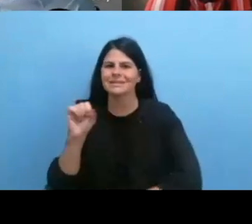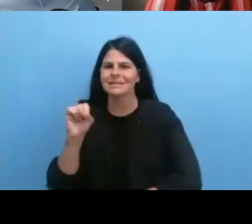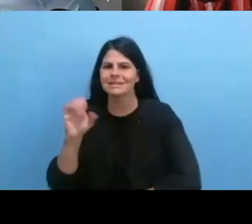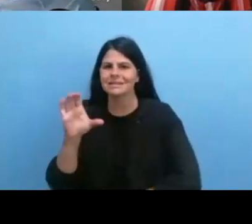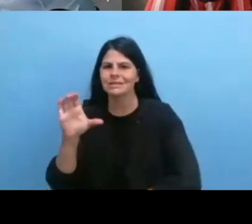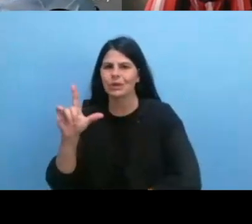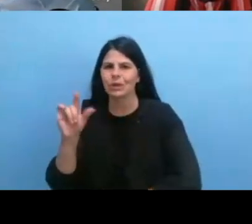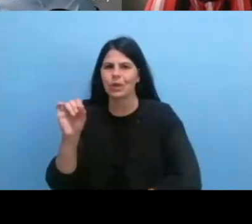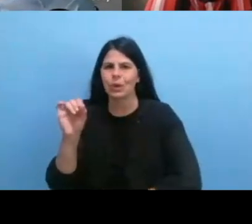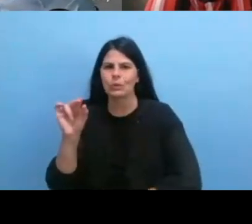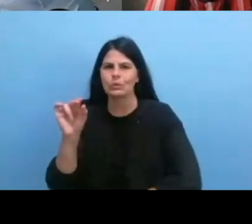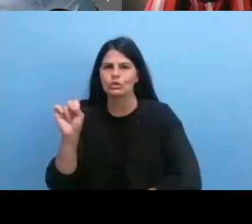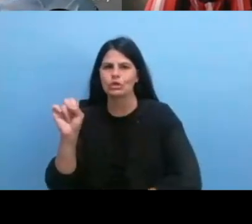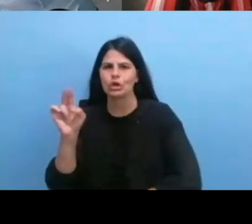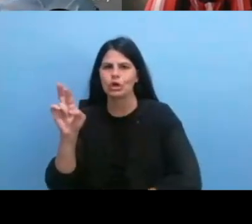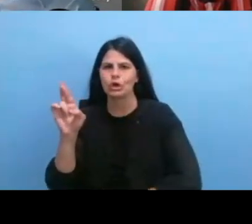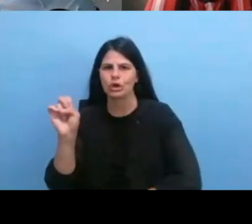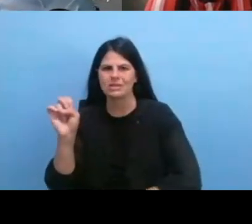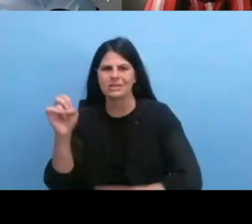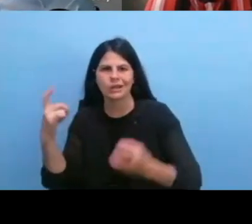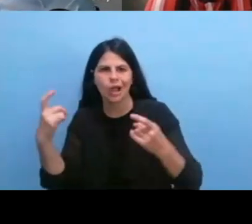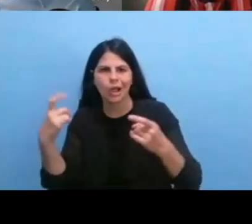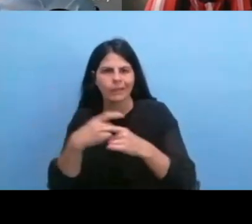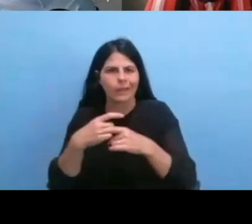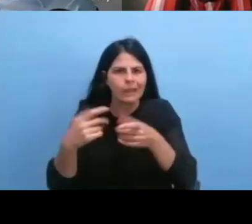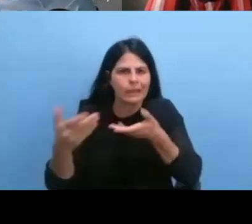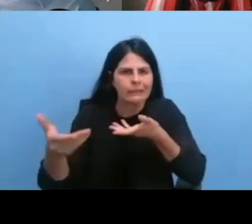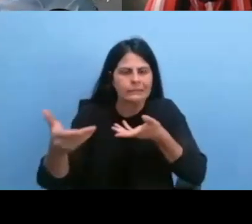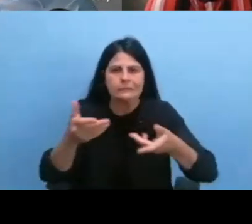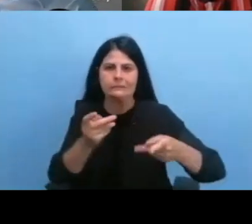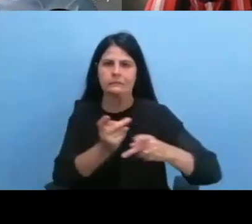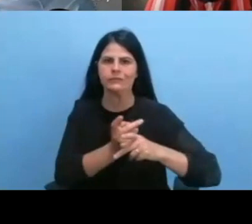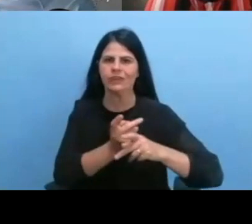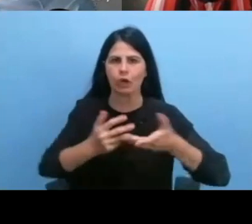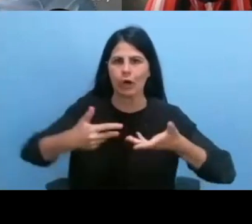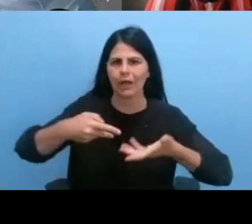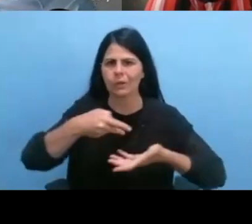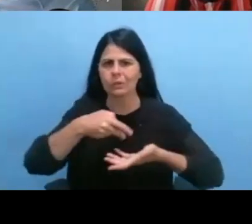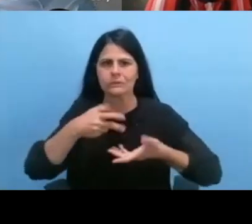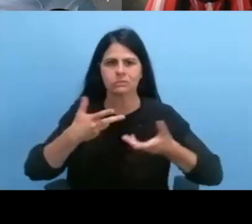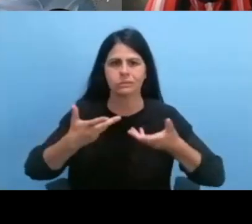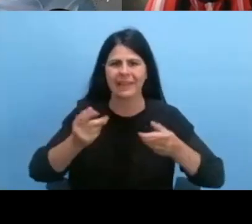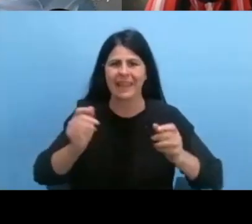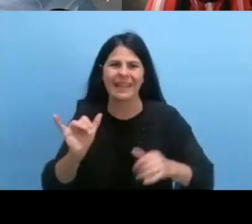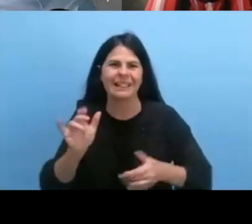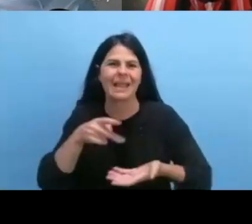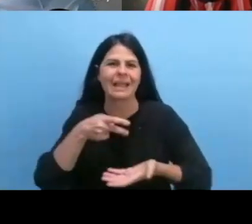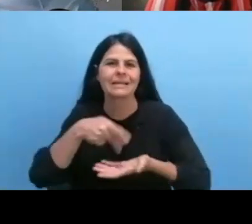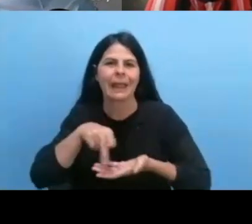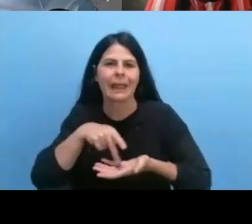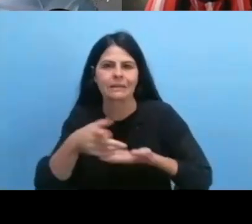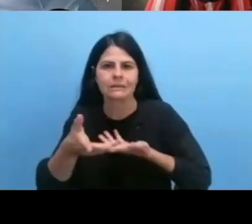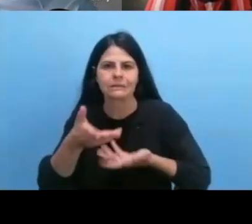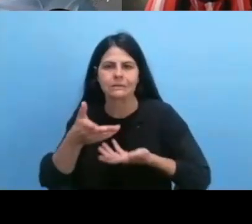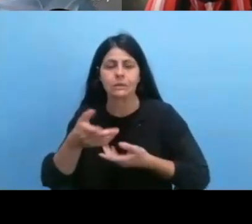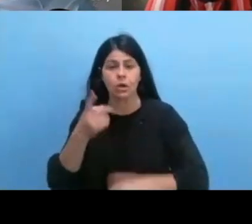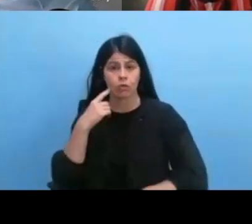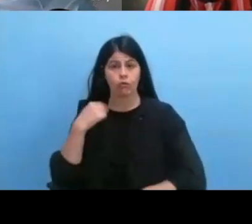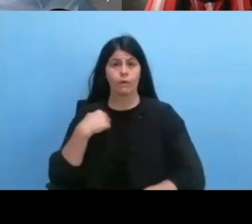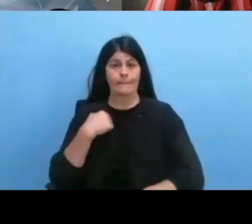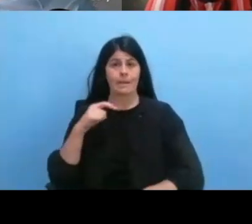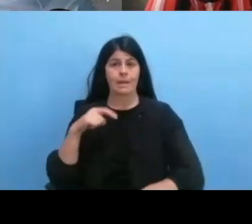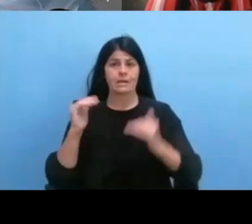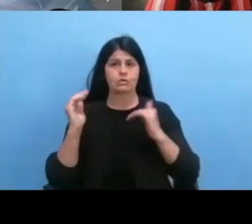that people often do. And so for me, what I needed to balance was